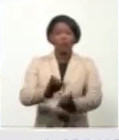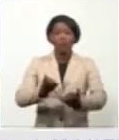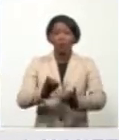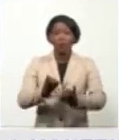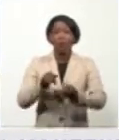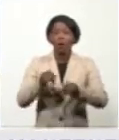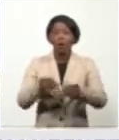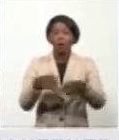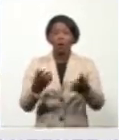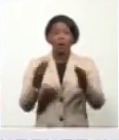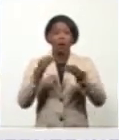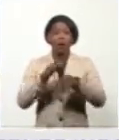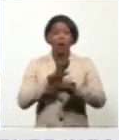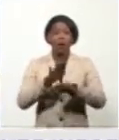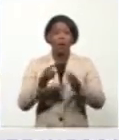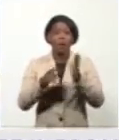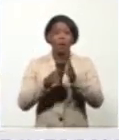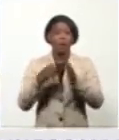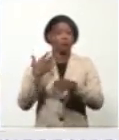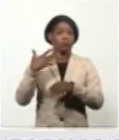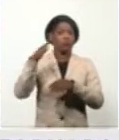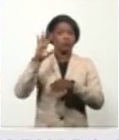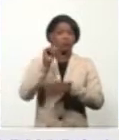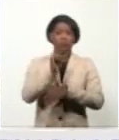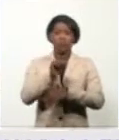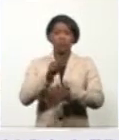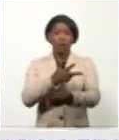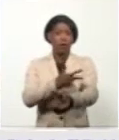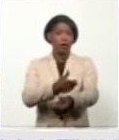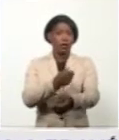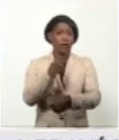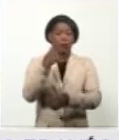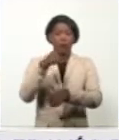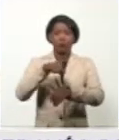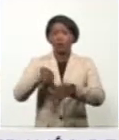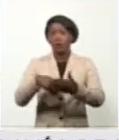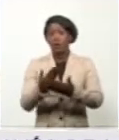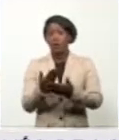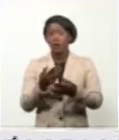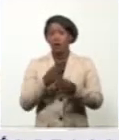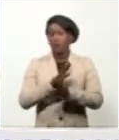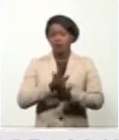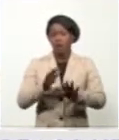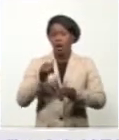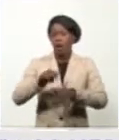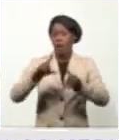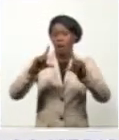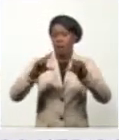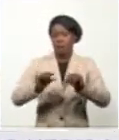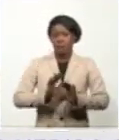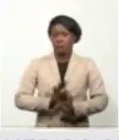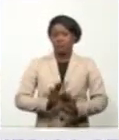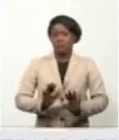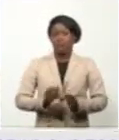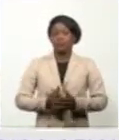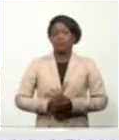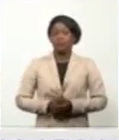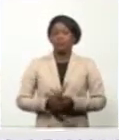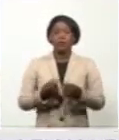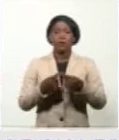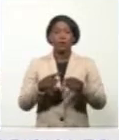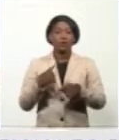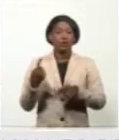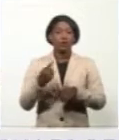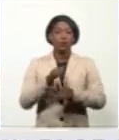detail, or because the population does not provide all the contacts, but because there are actually